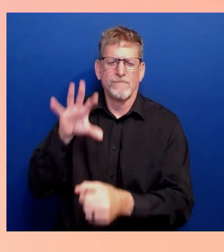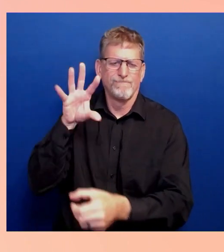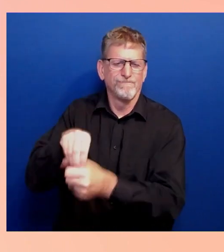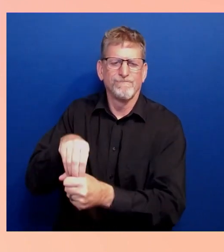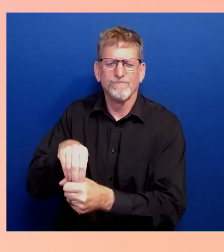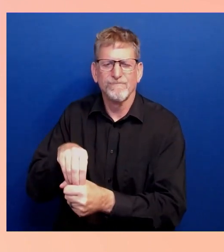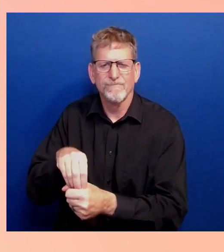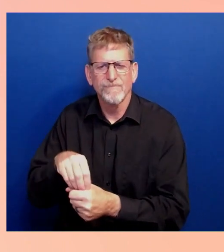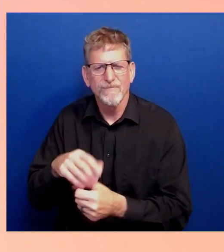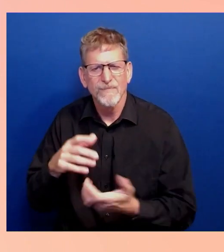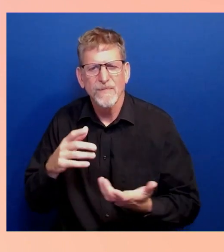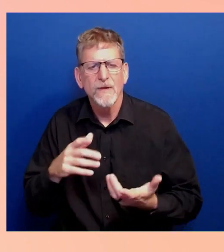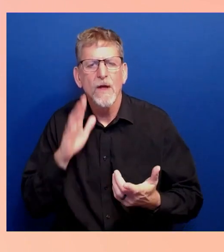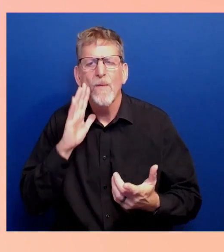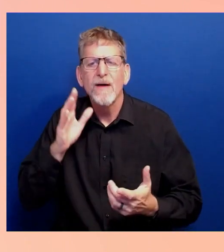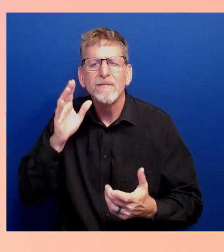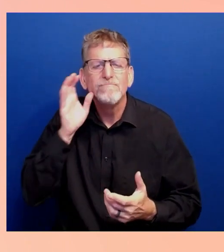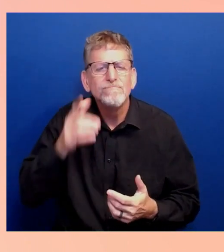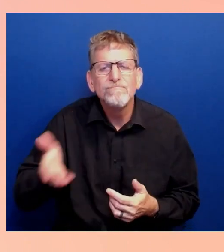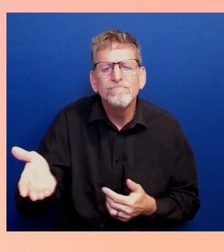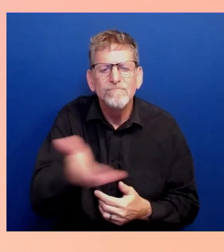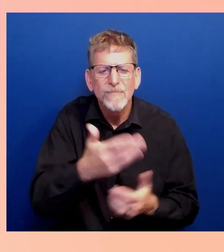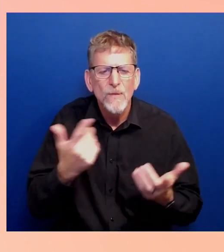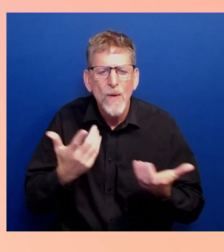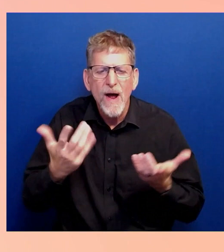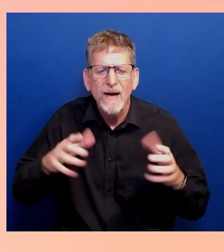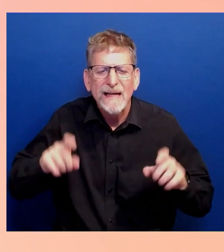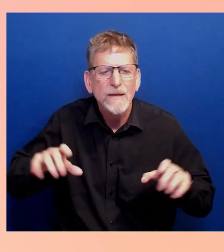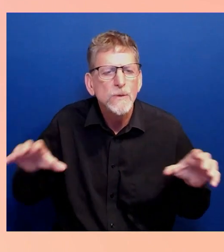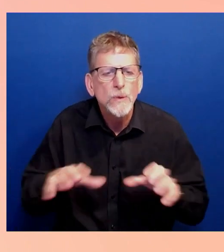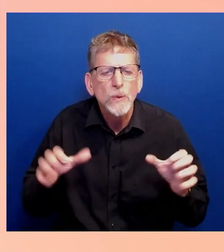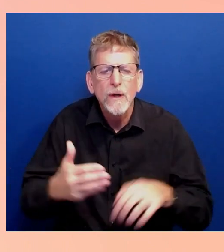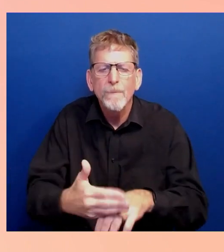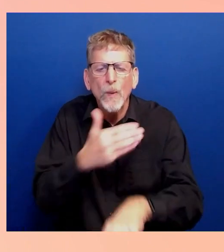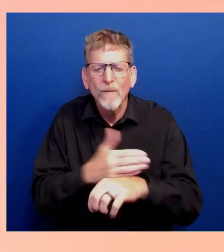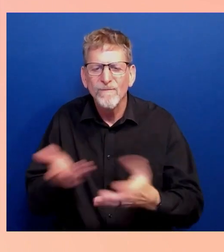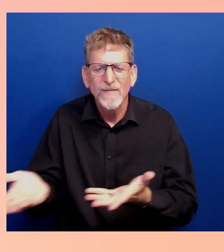to be done to improve accessibility for voting.